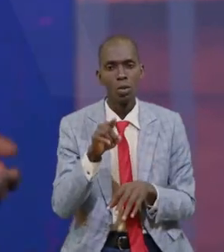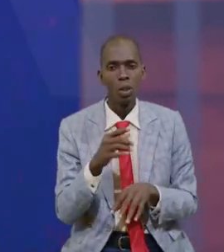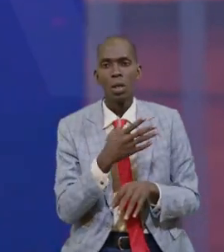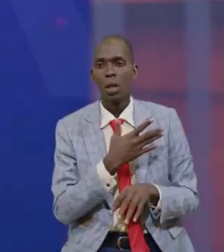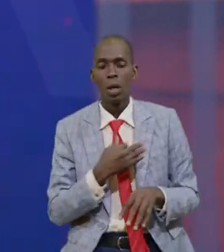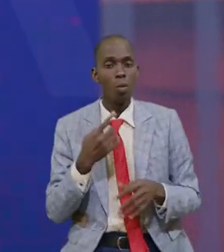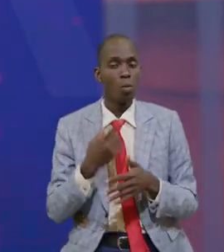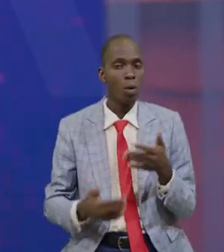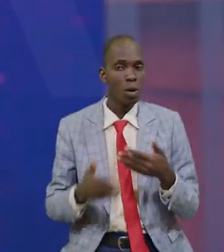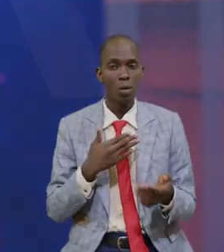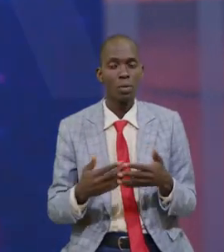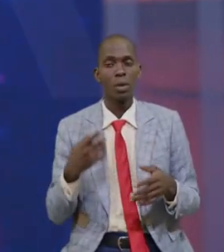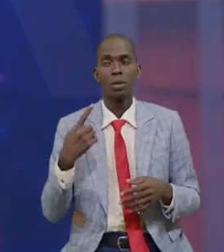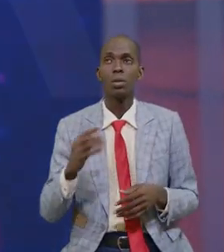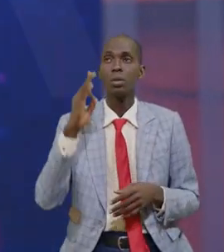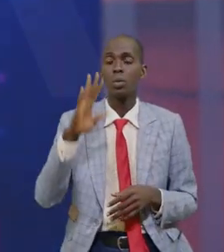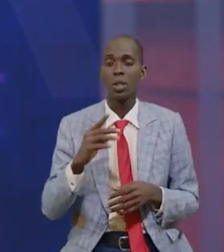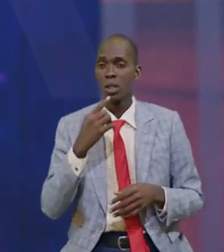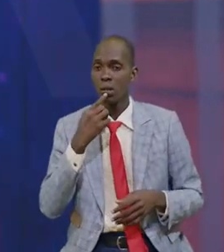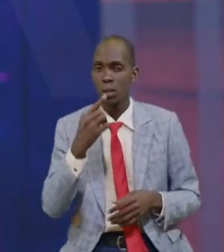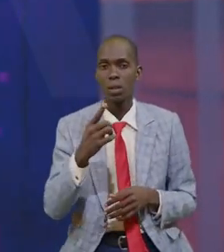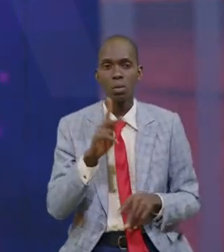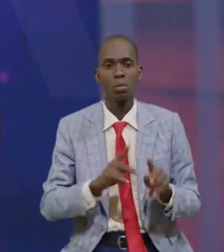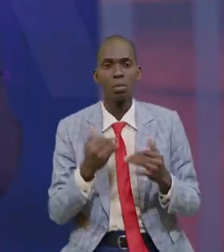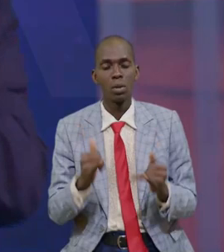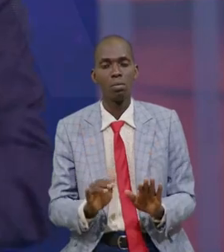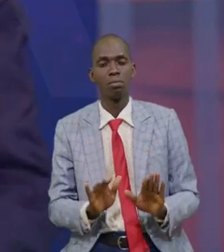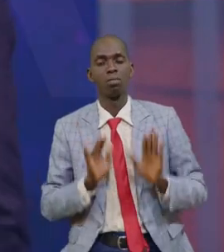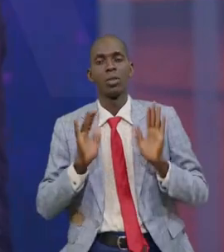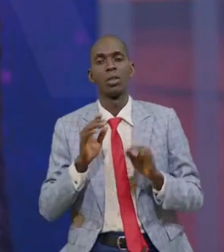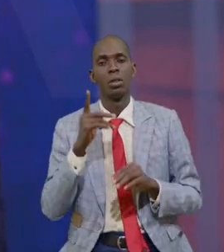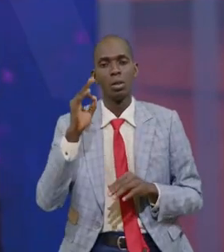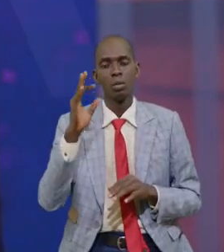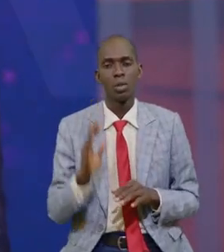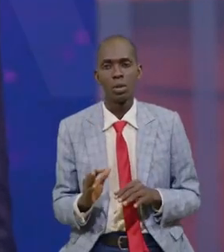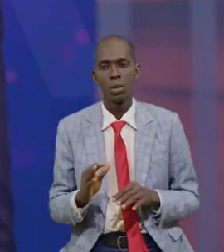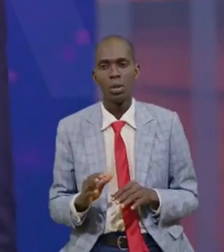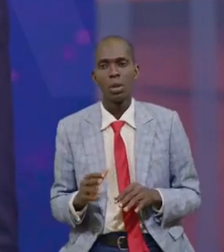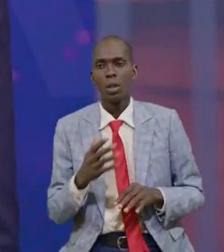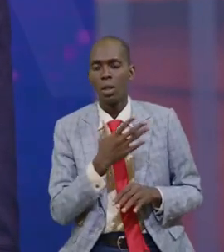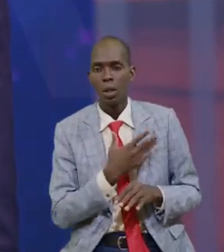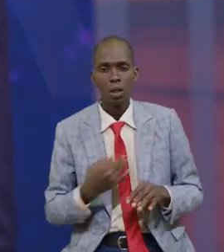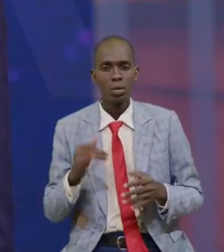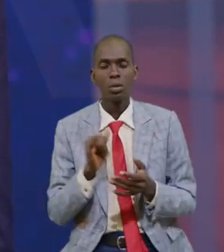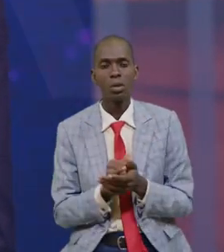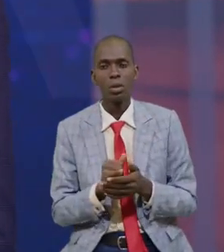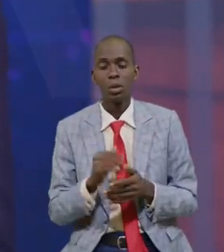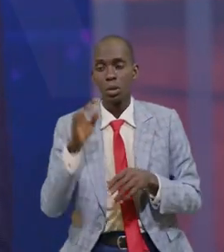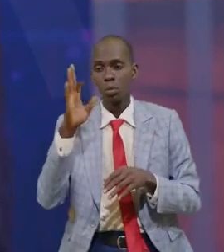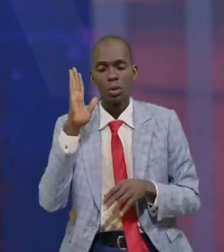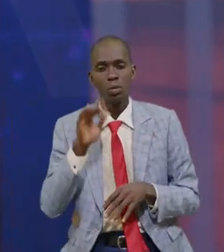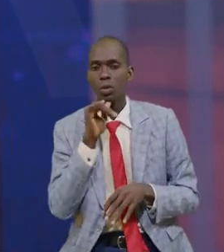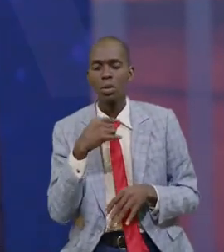whatever he's used to saying, the people fear him. They don't say, don't do that, because the grace